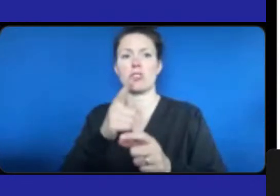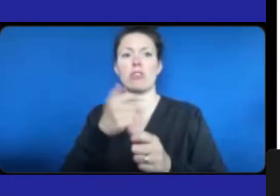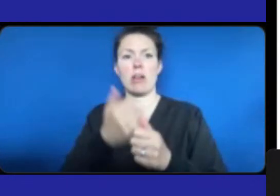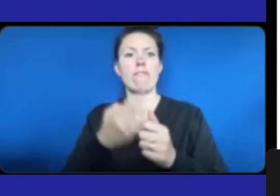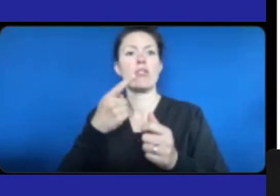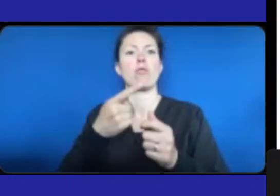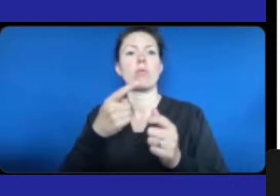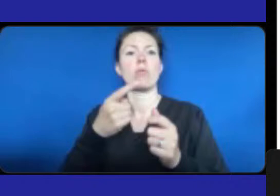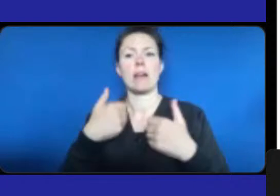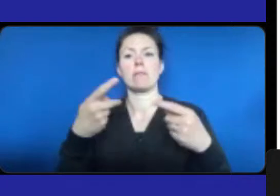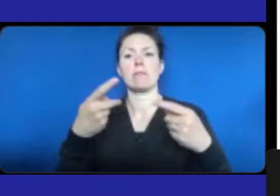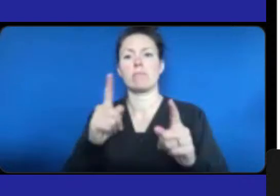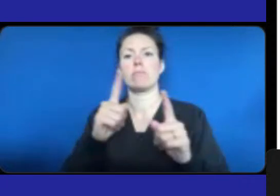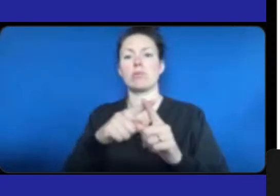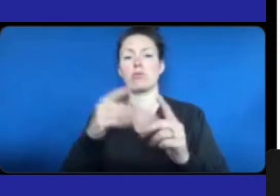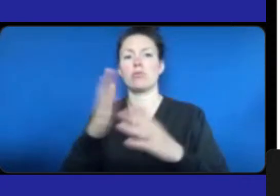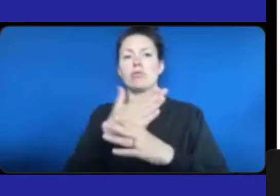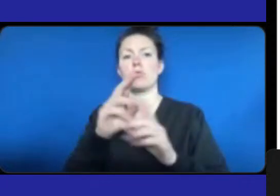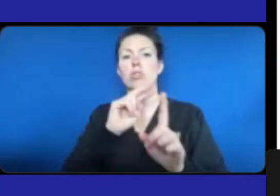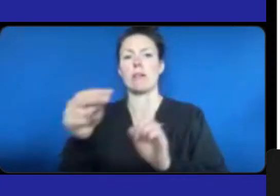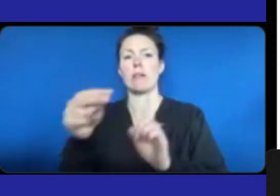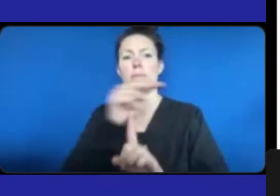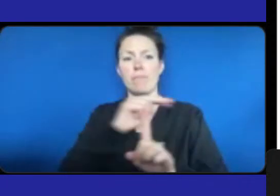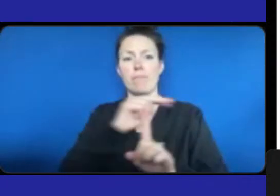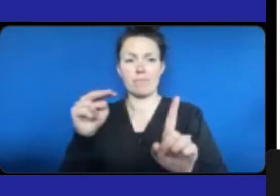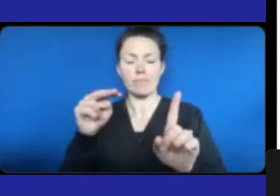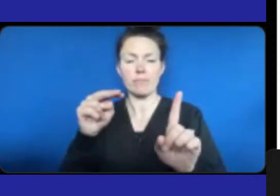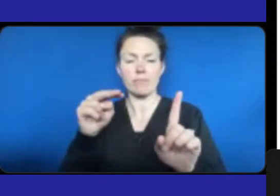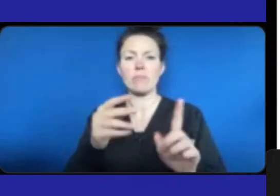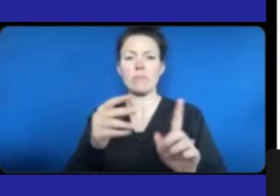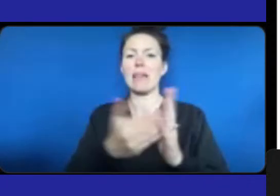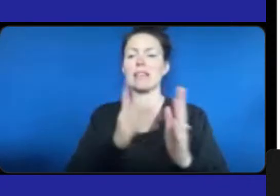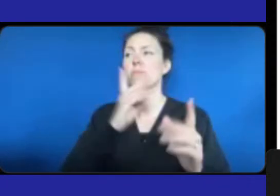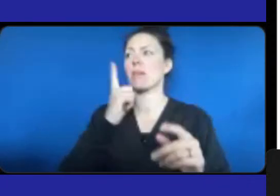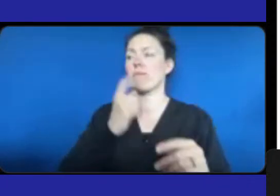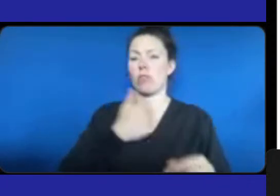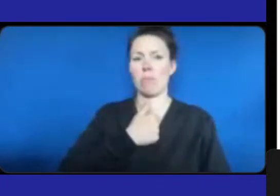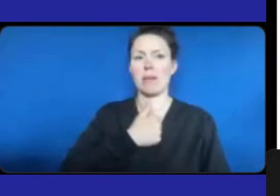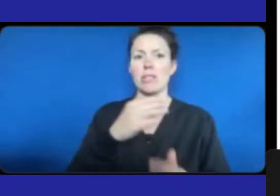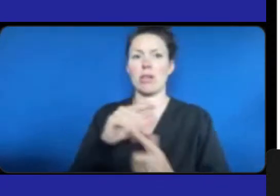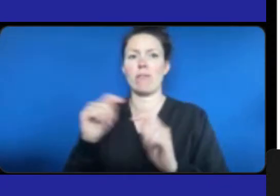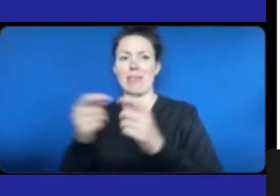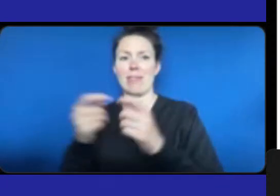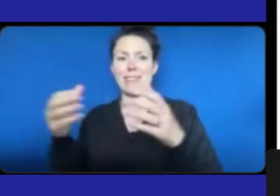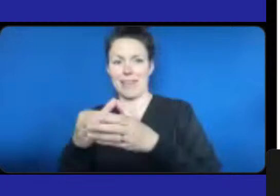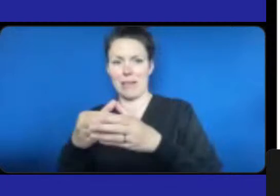much, and again, I'm speaking for Kenfe and the team and myself, expect that this will be something that